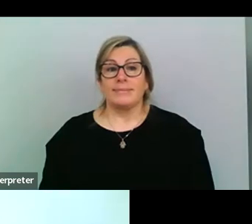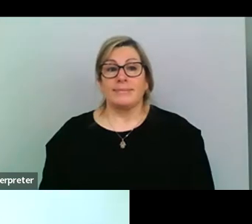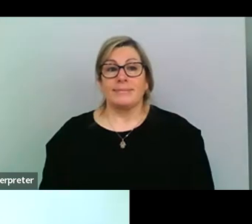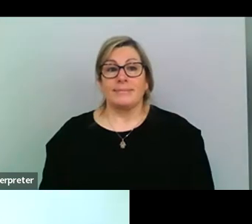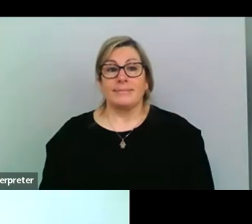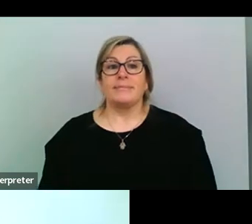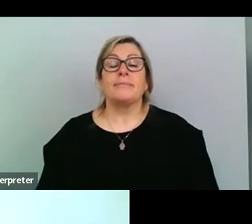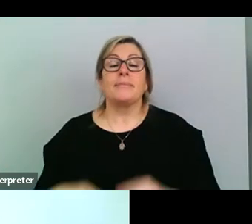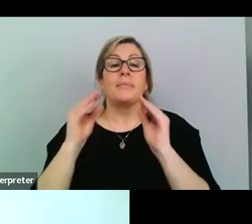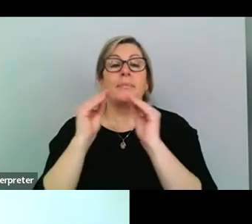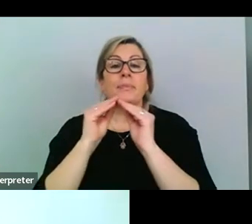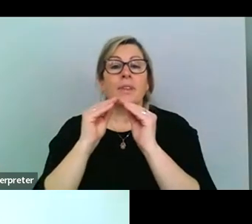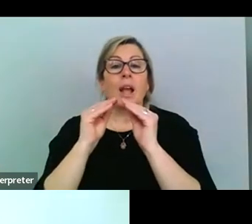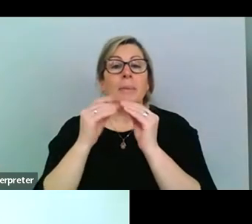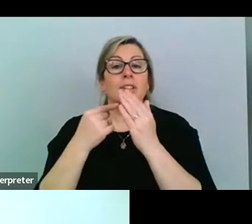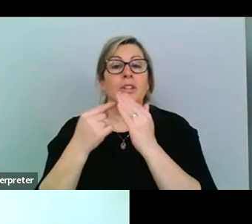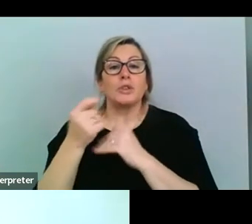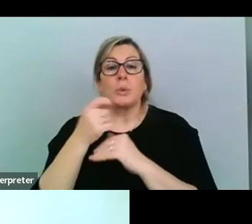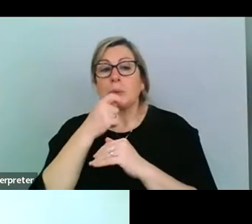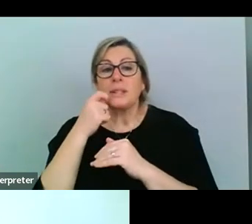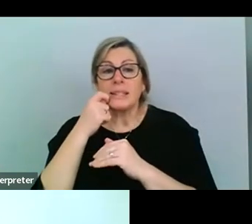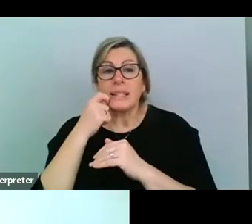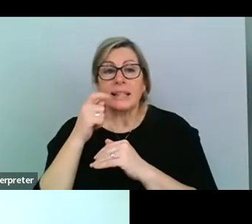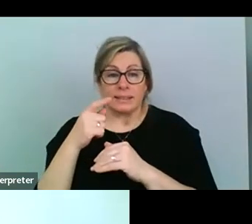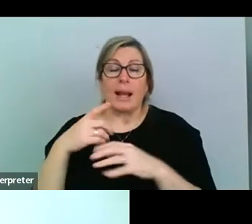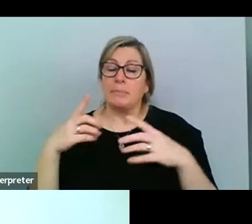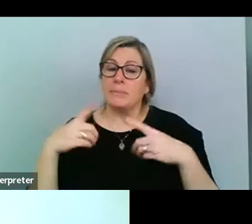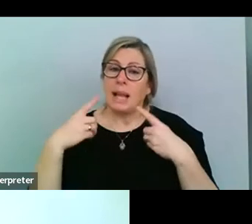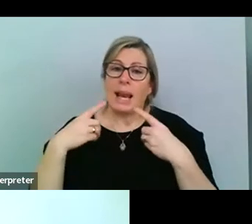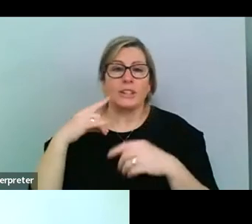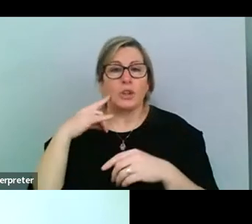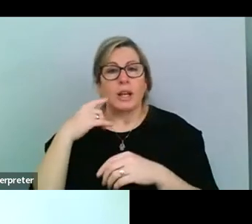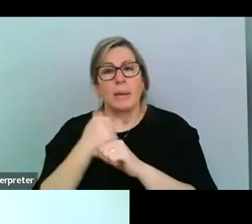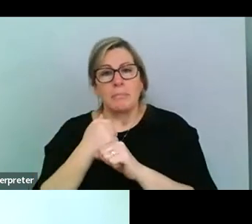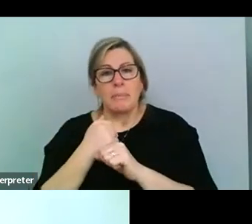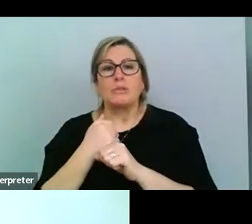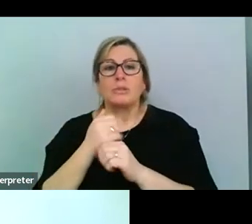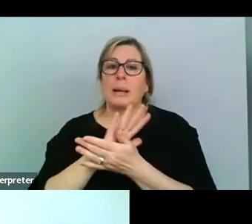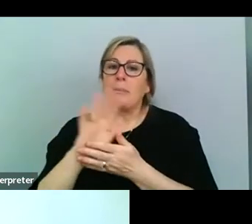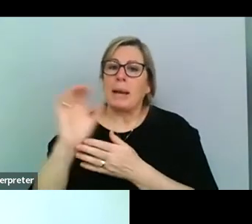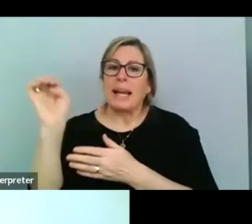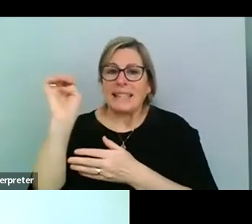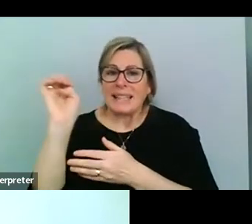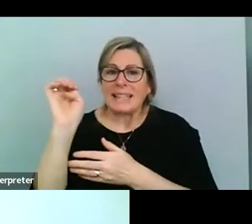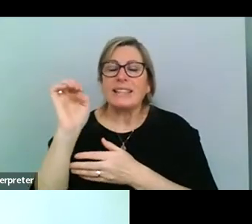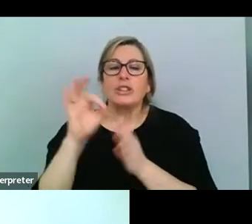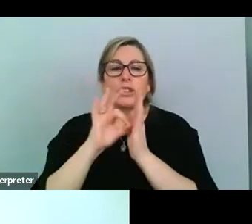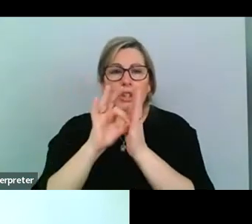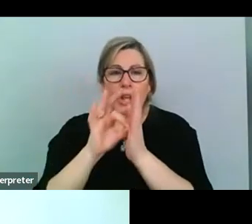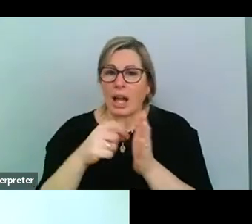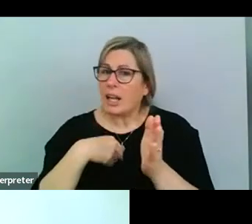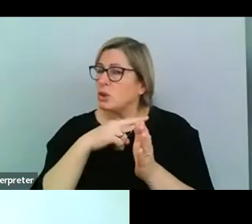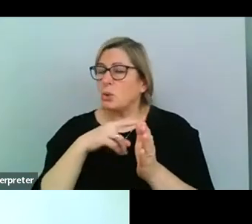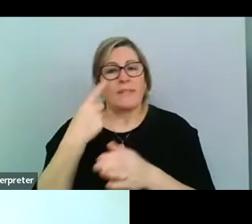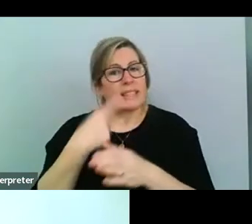And there's a comment here from somebody saying, glad to hear that there is a plain English guide. I don't have a disability, but bureaucratic jargon is